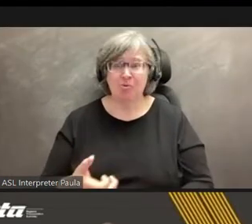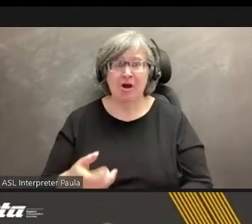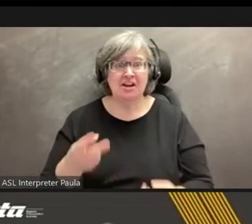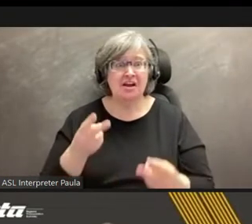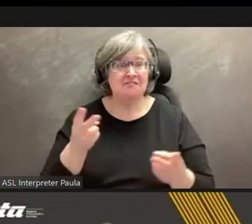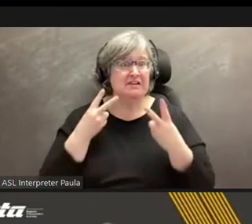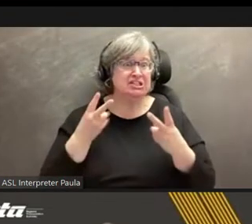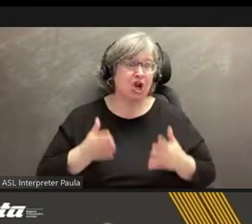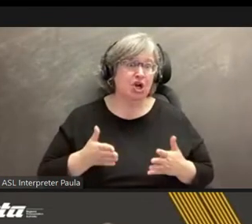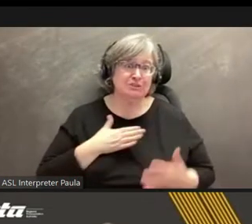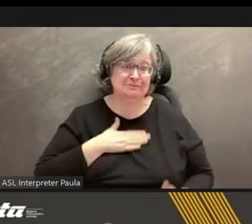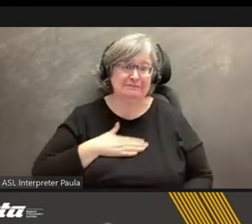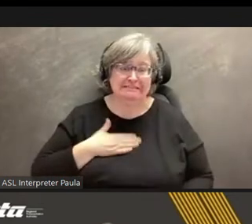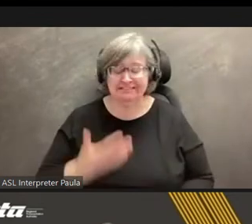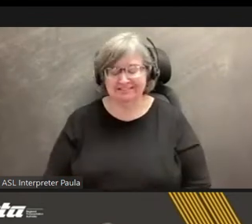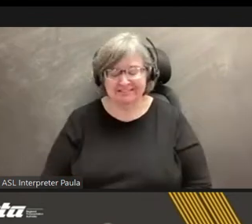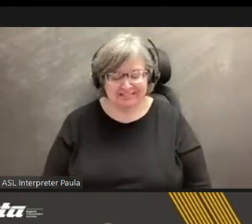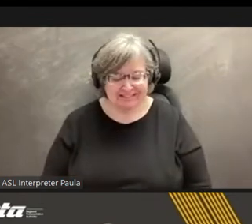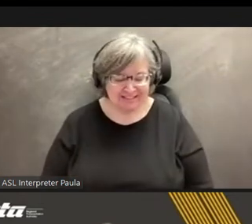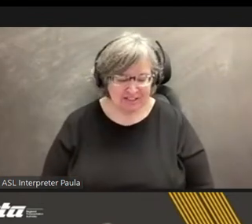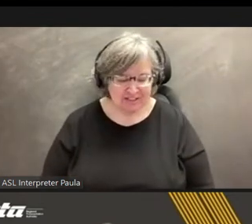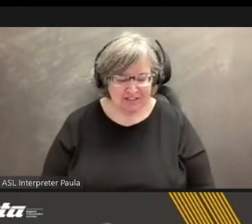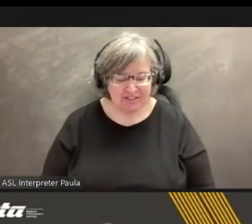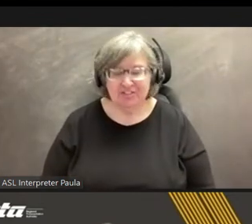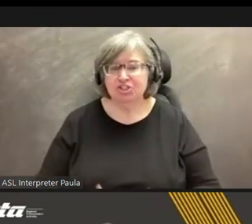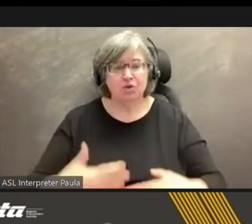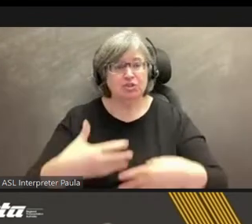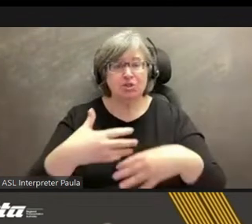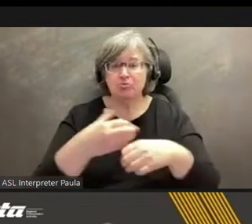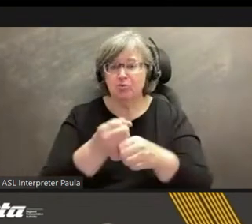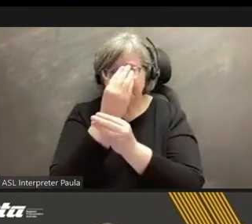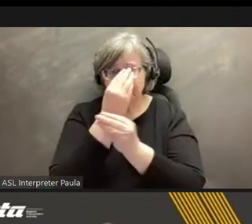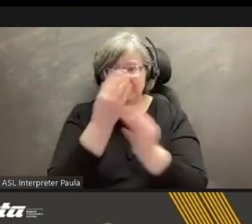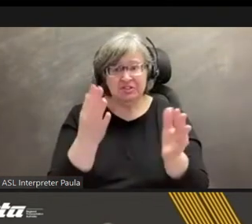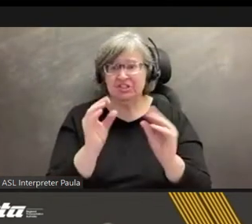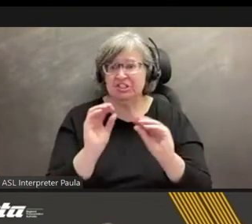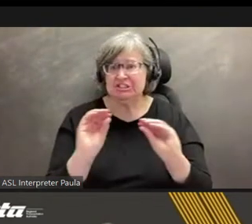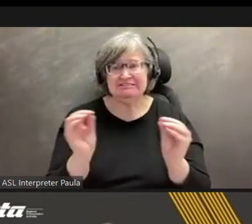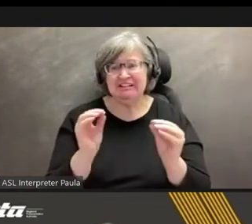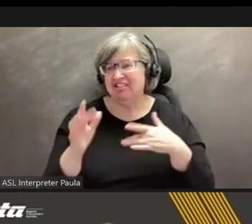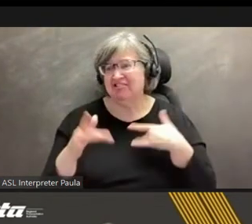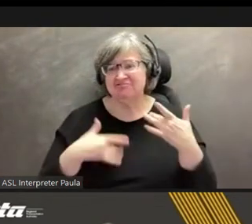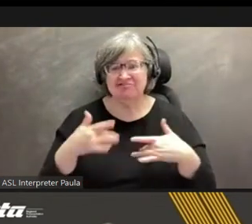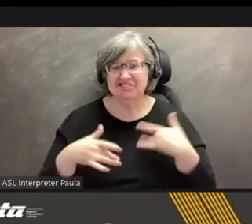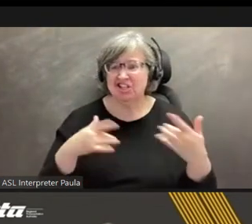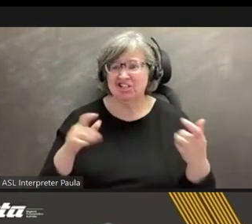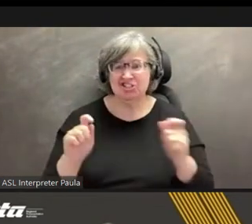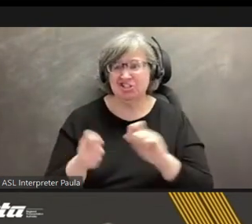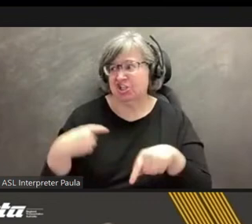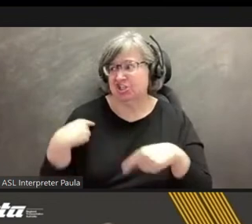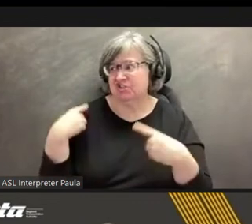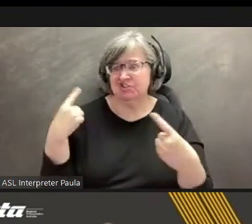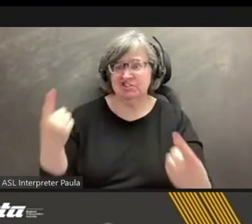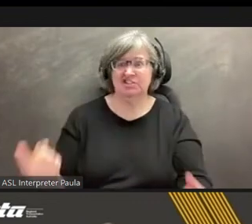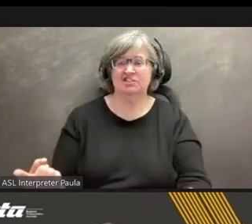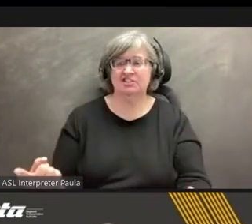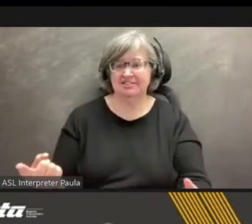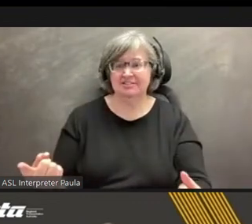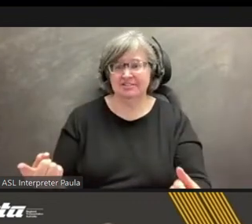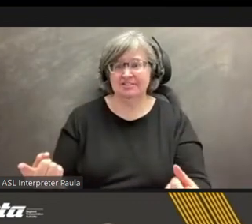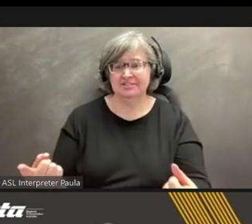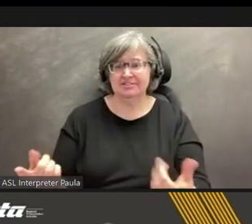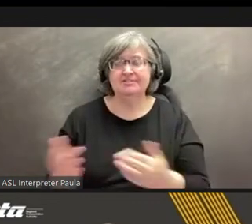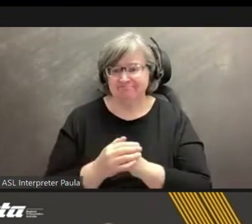visitors. So this is going to be a brief update because nothing really exciting has changed since I last met with you at the